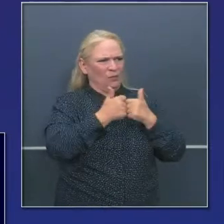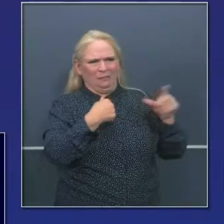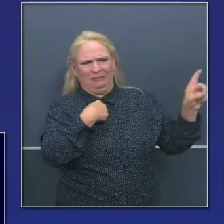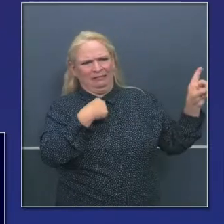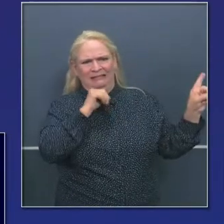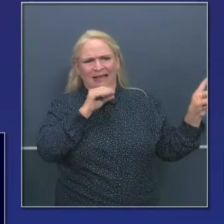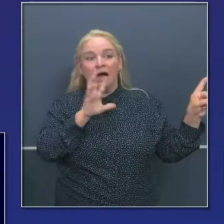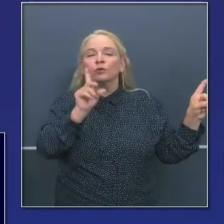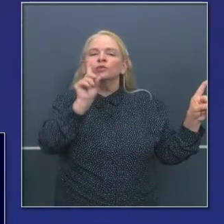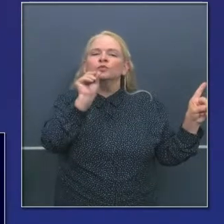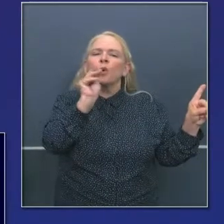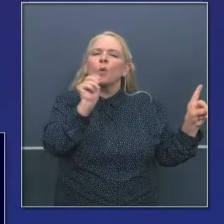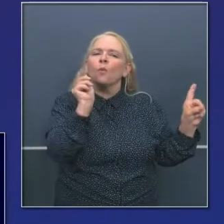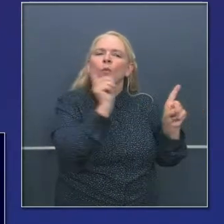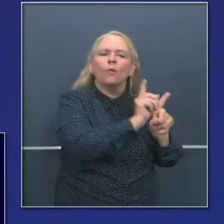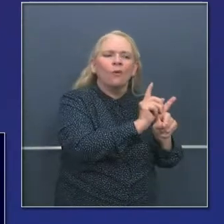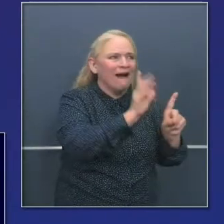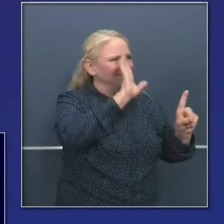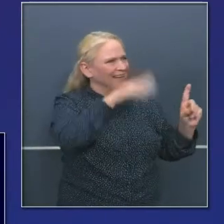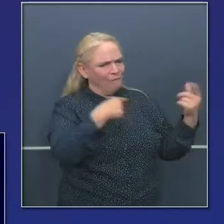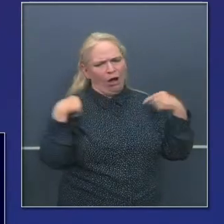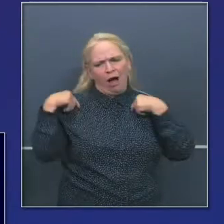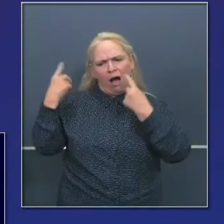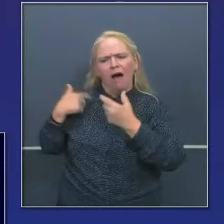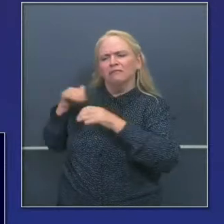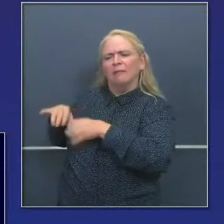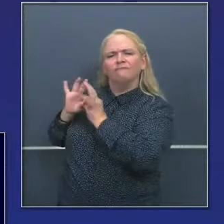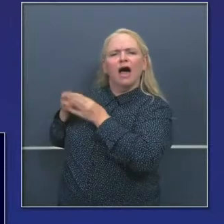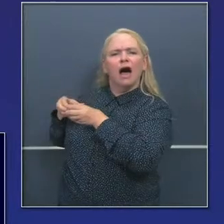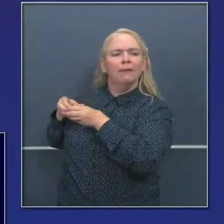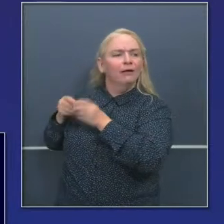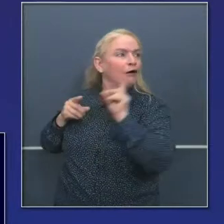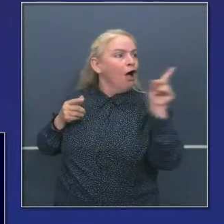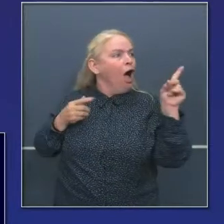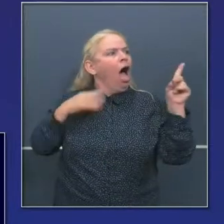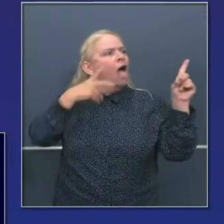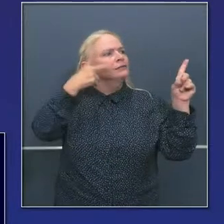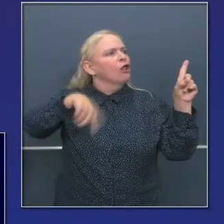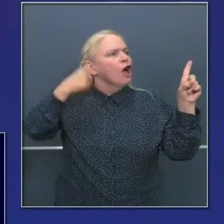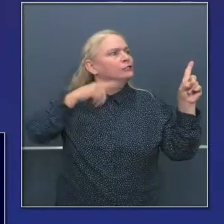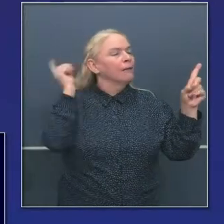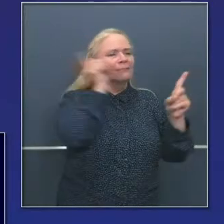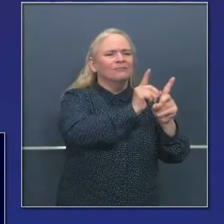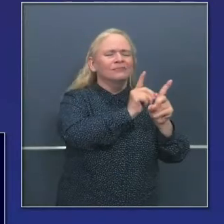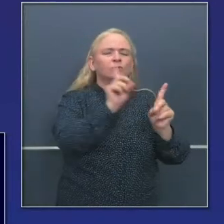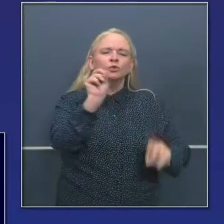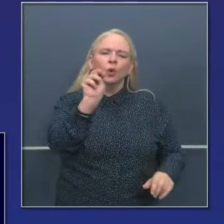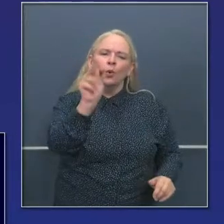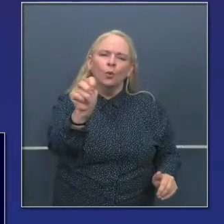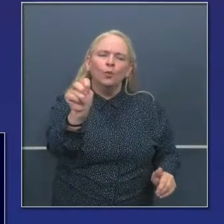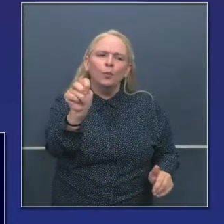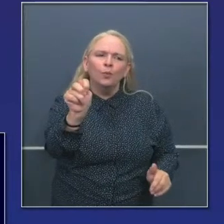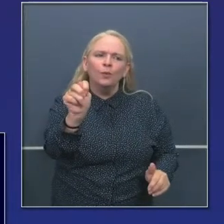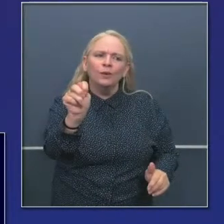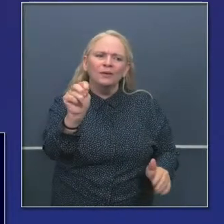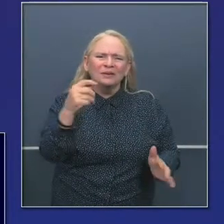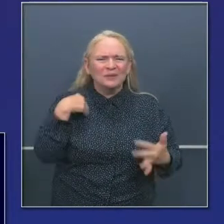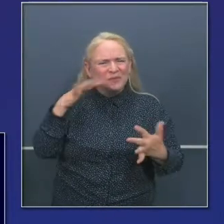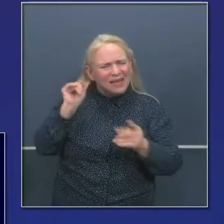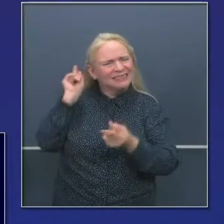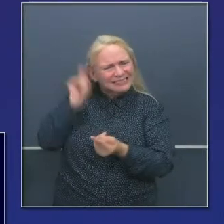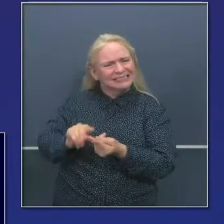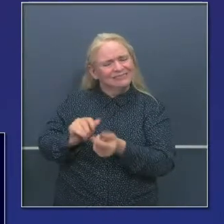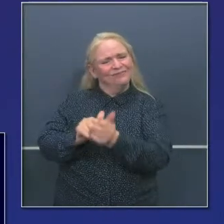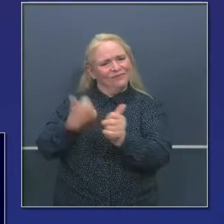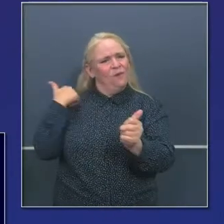contact and mix with them, increasing the likelihood of the spread of this virus. We're trying to mitigate that. And this 4th of July weekend is one of the